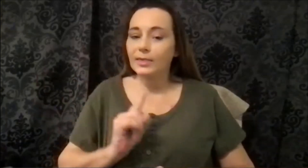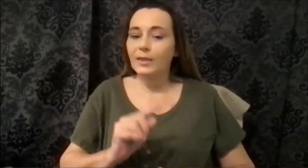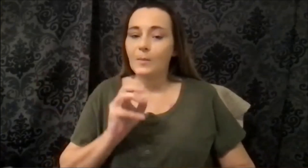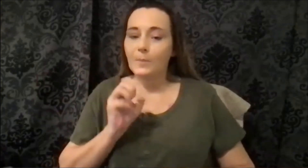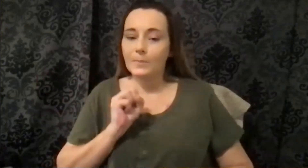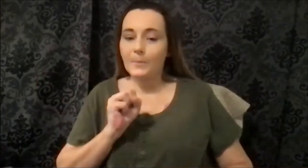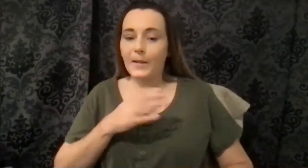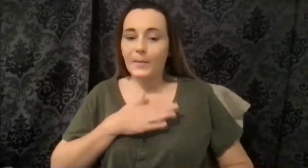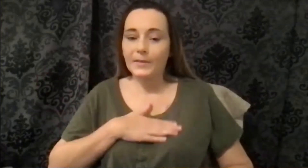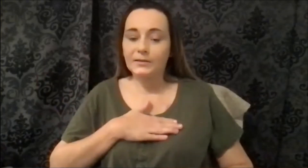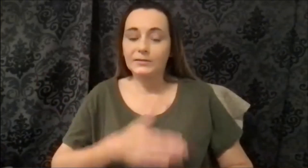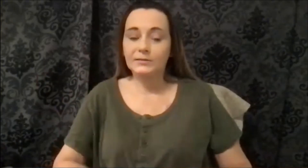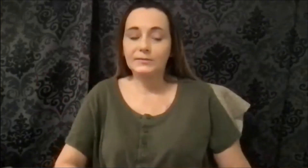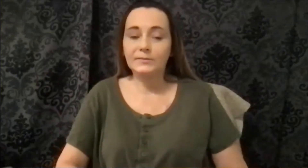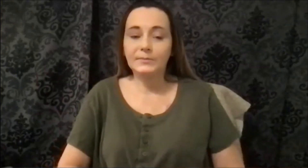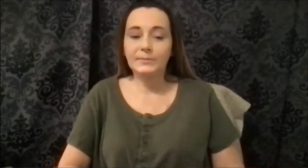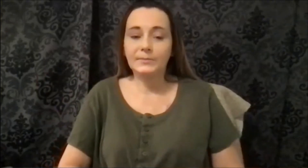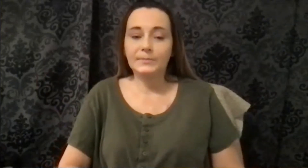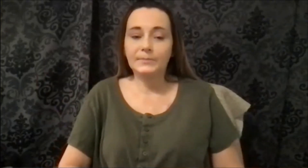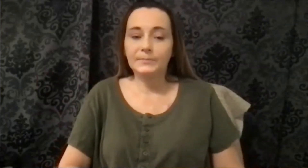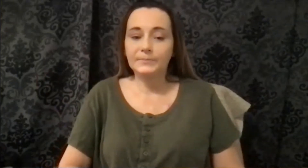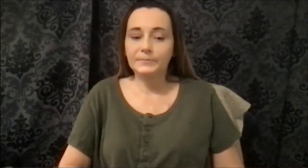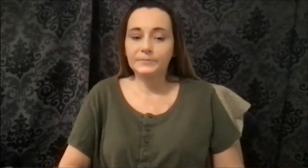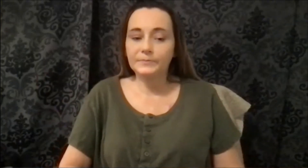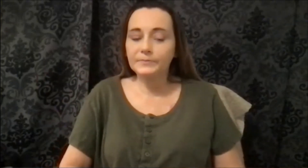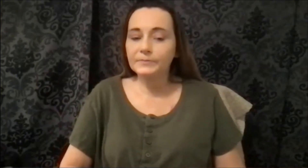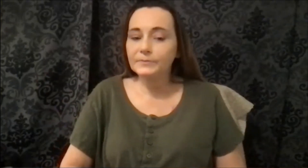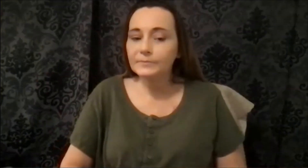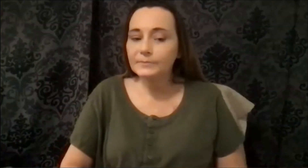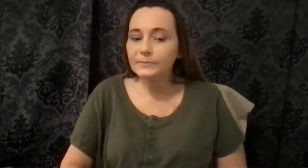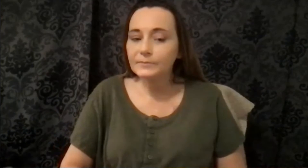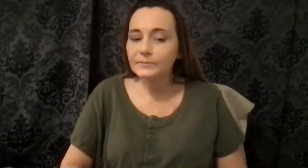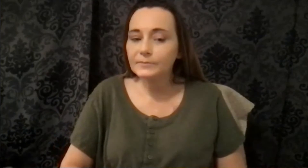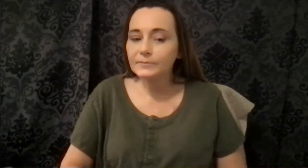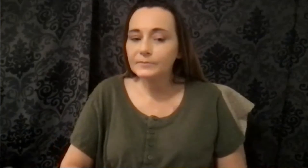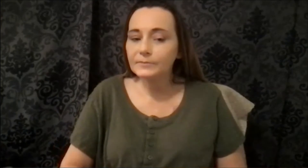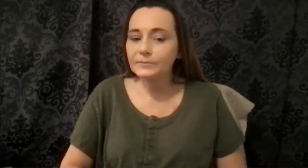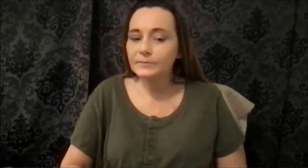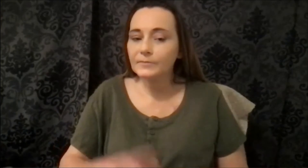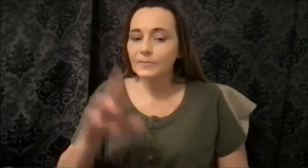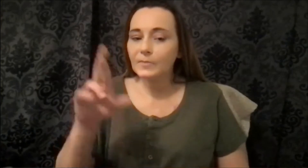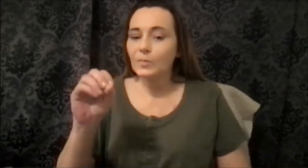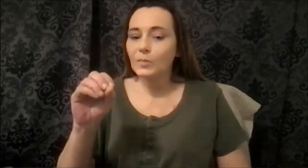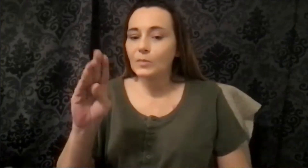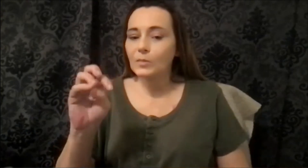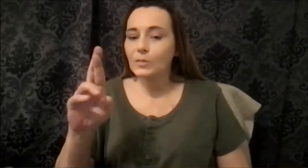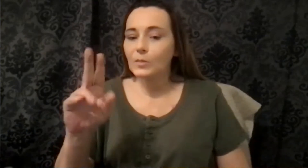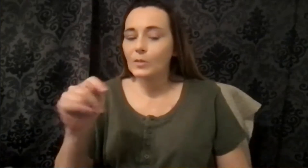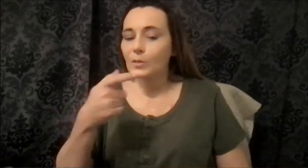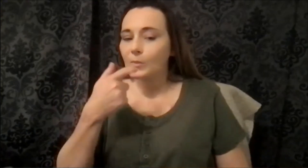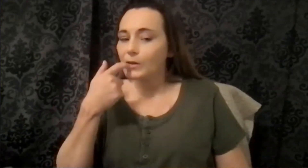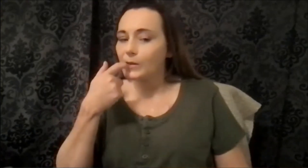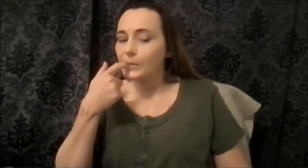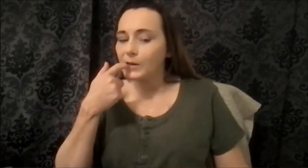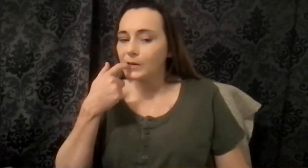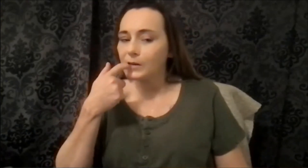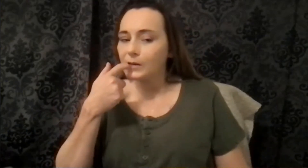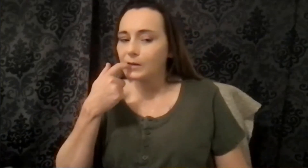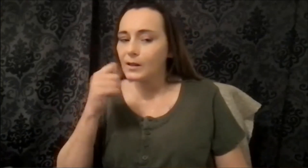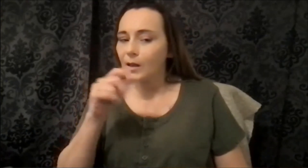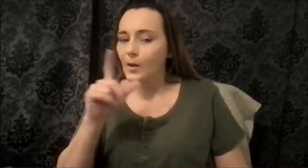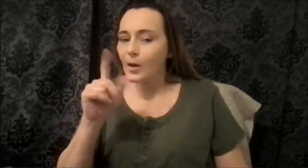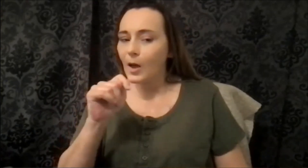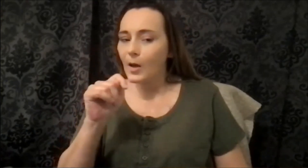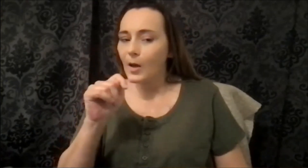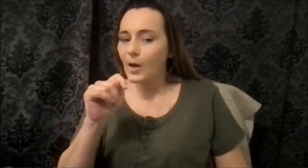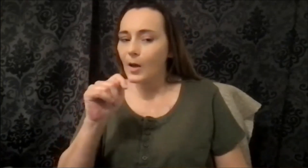Yeah. I'm Robert Maddox. I'm the regional delegate alternate for the Georgia region. And I